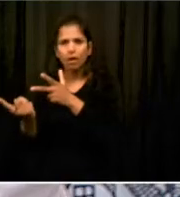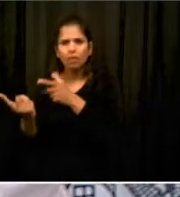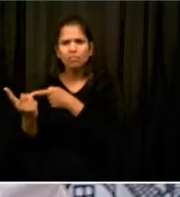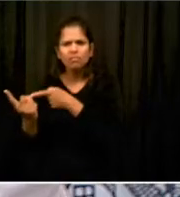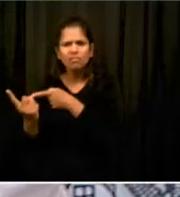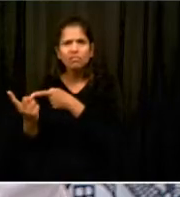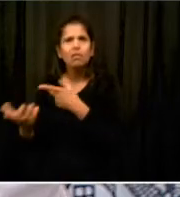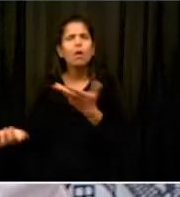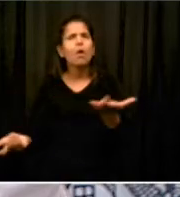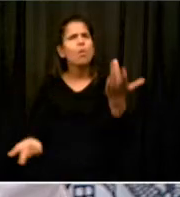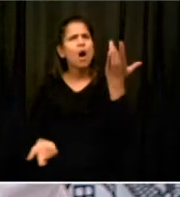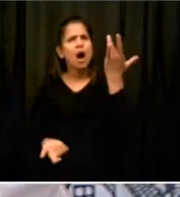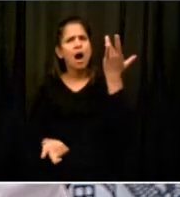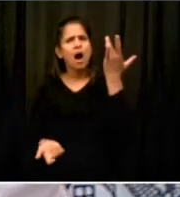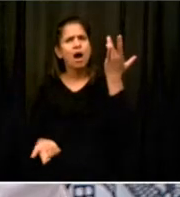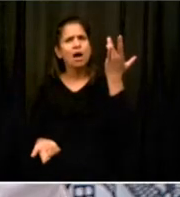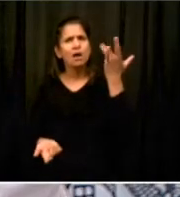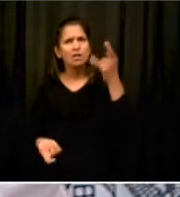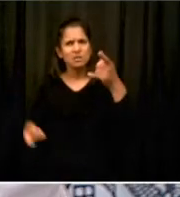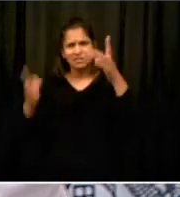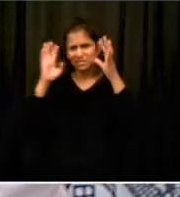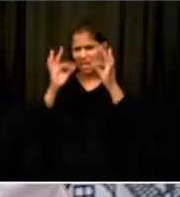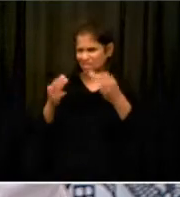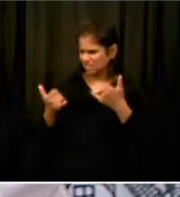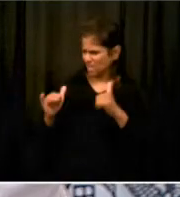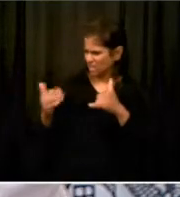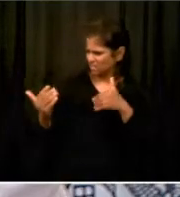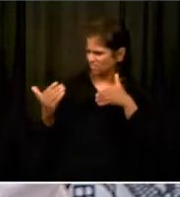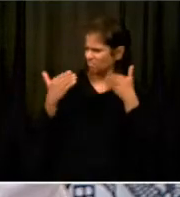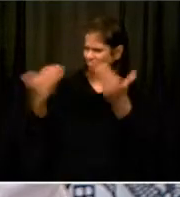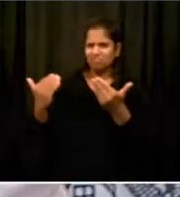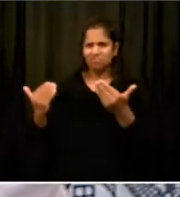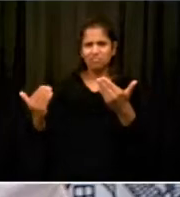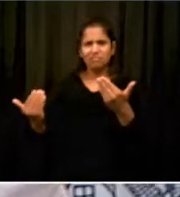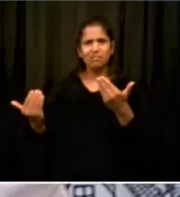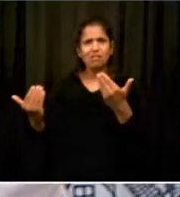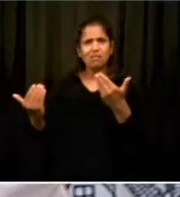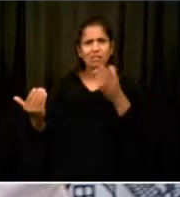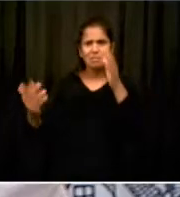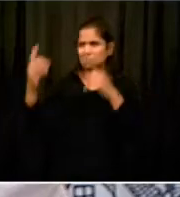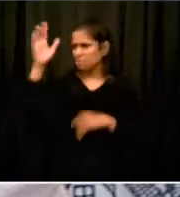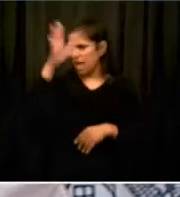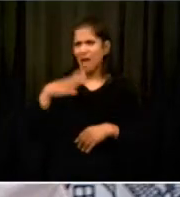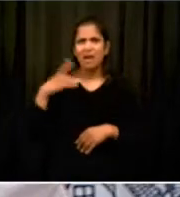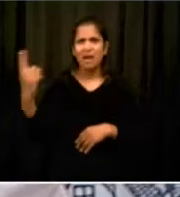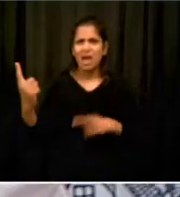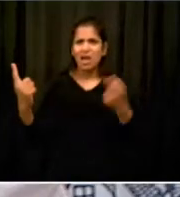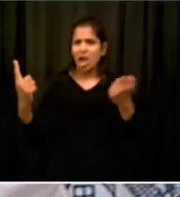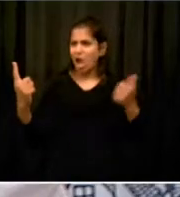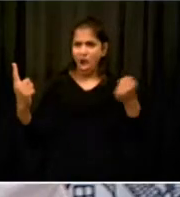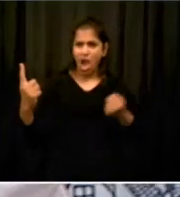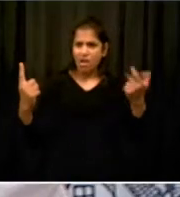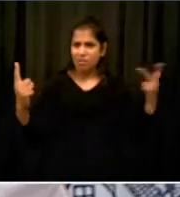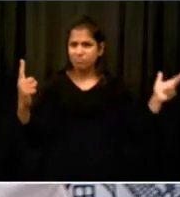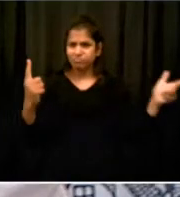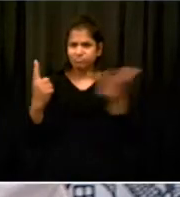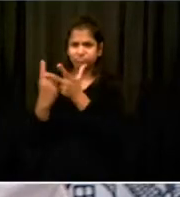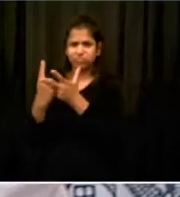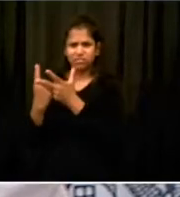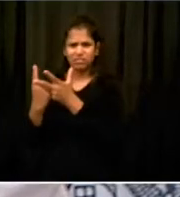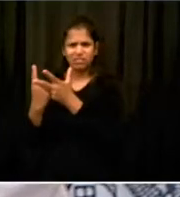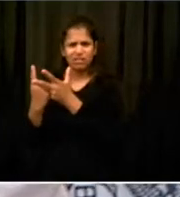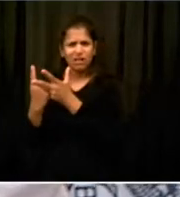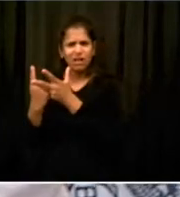frame it, Matt. It's a very important question. I appreciate it. First of all, a lot of us have watched in pain what's been going on in